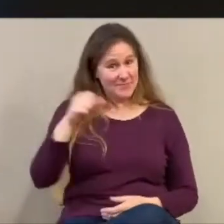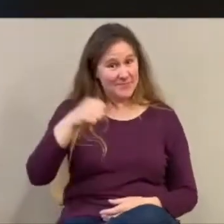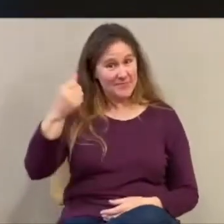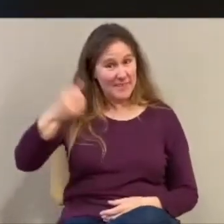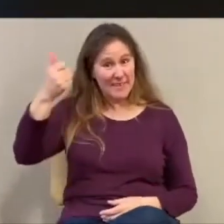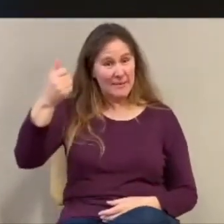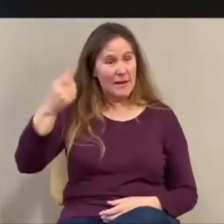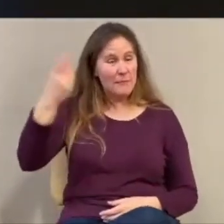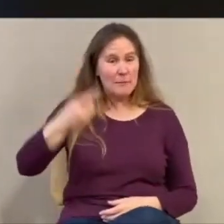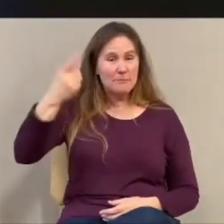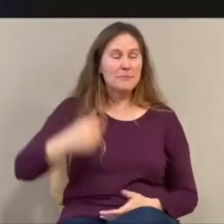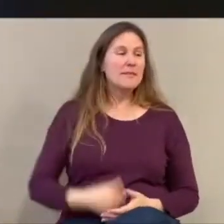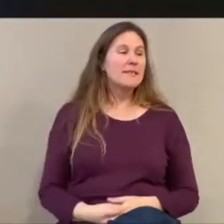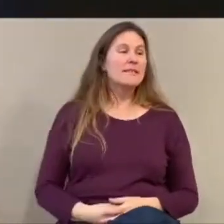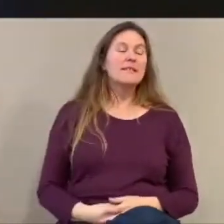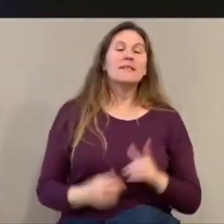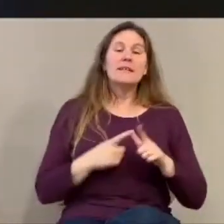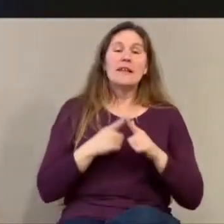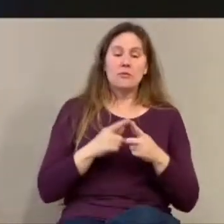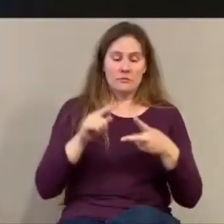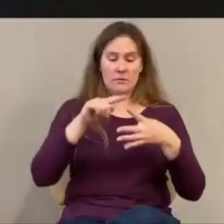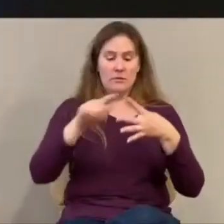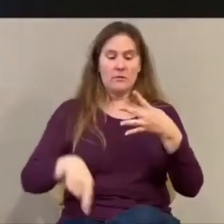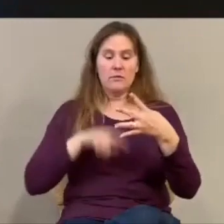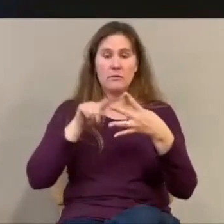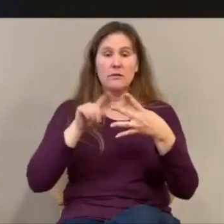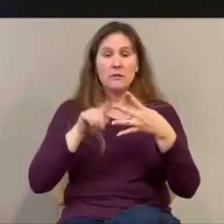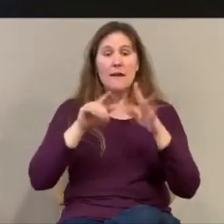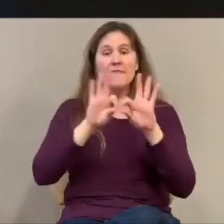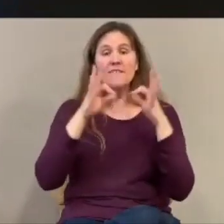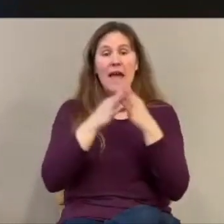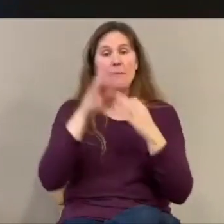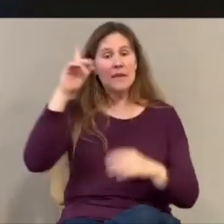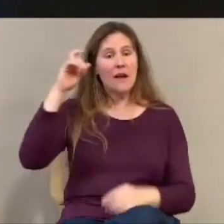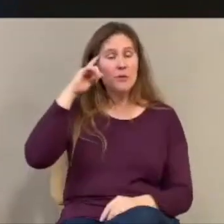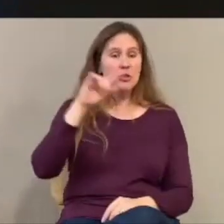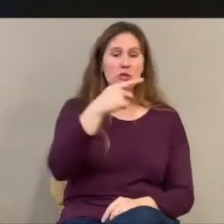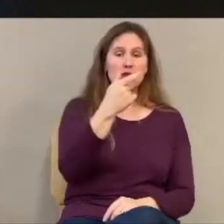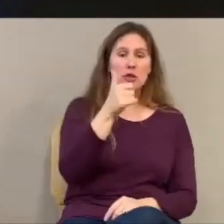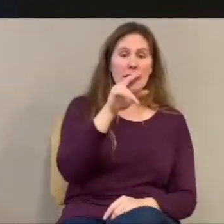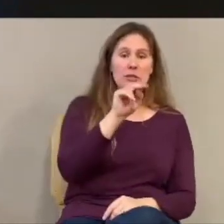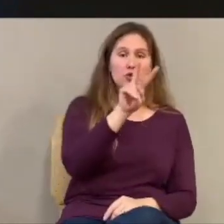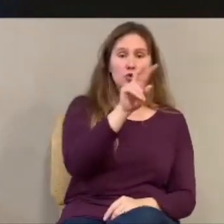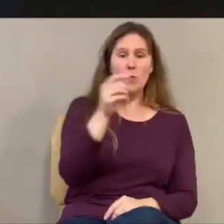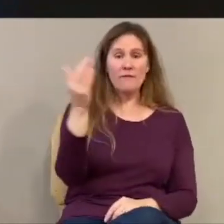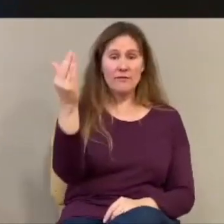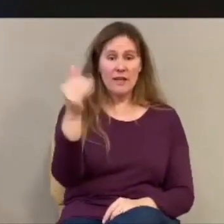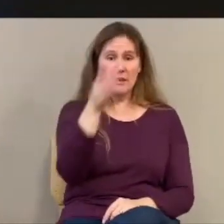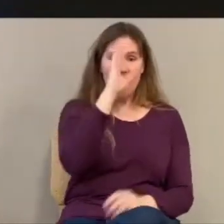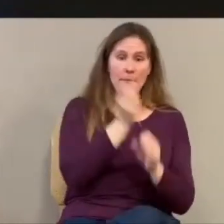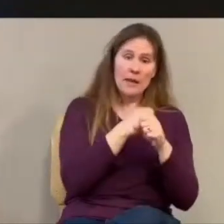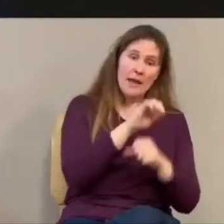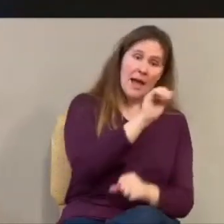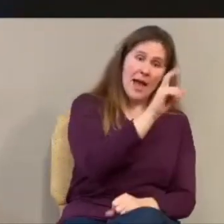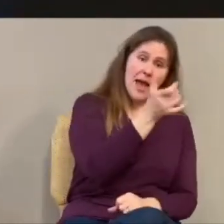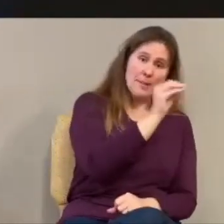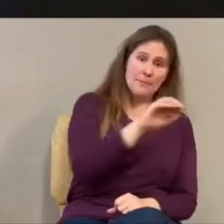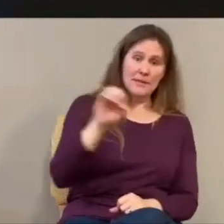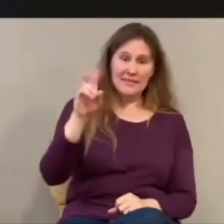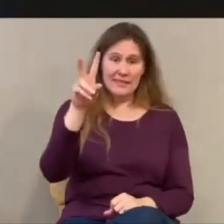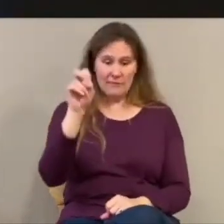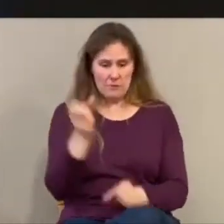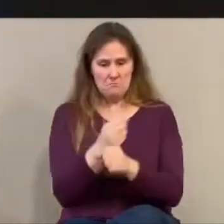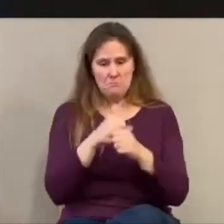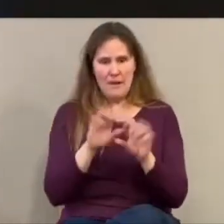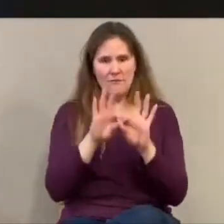Amen. Then secondly is family government. Genesis 2:15, God made Adam and Eve and created a